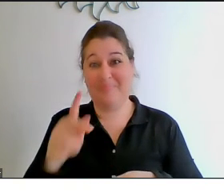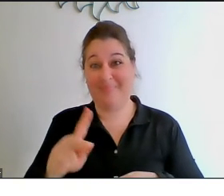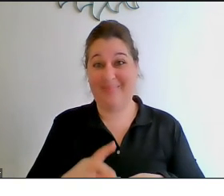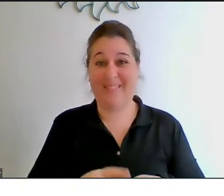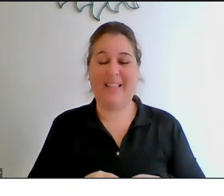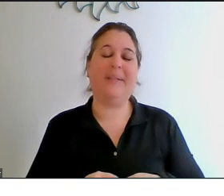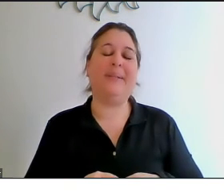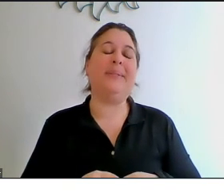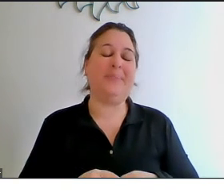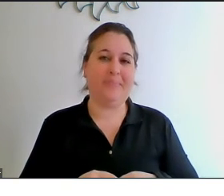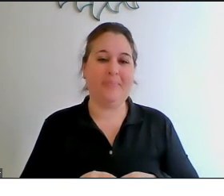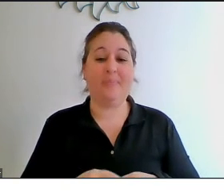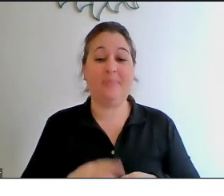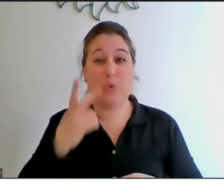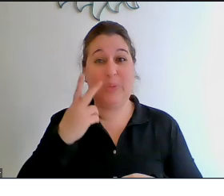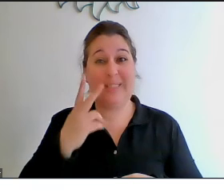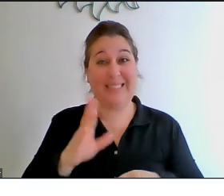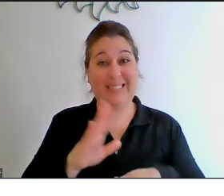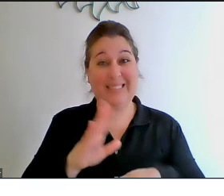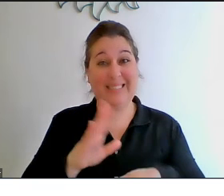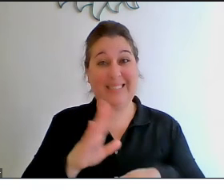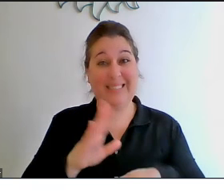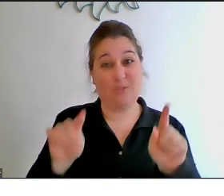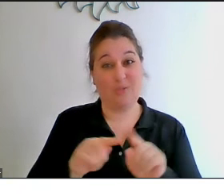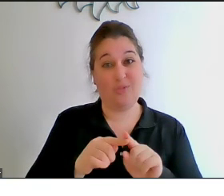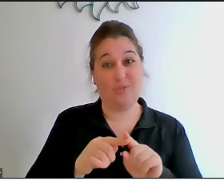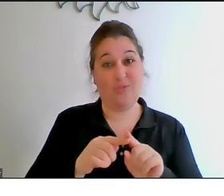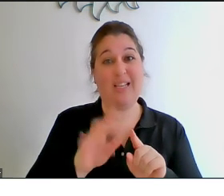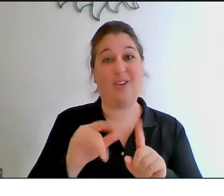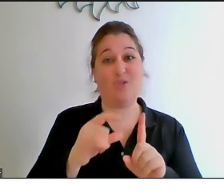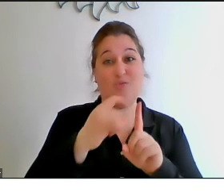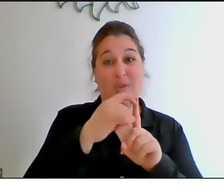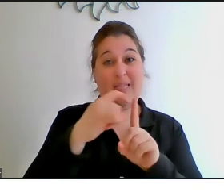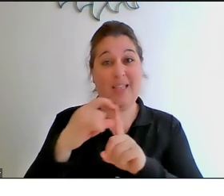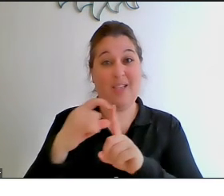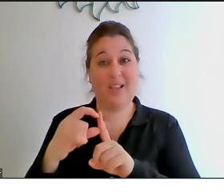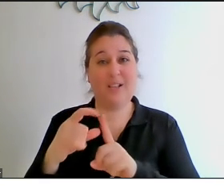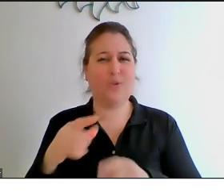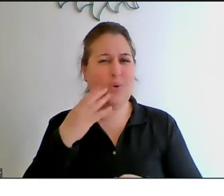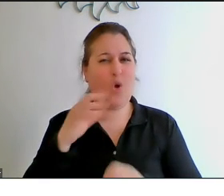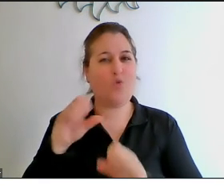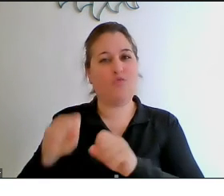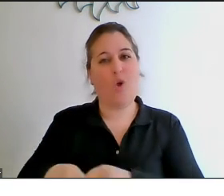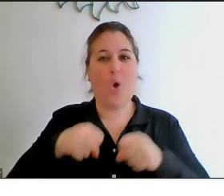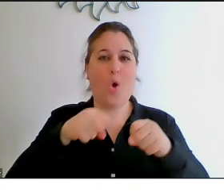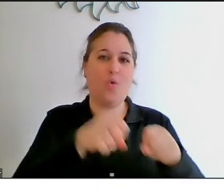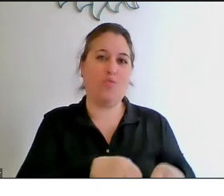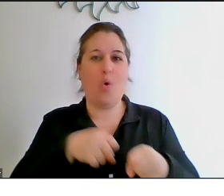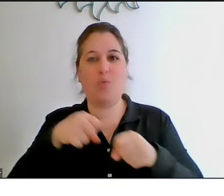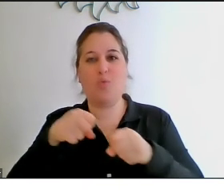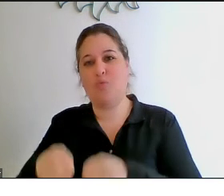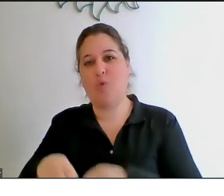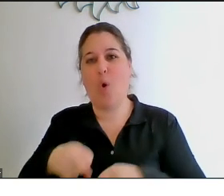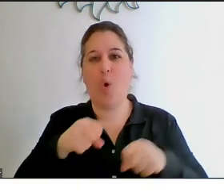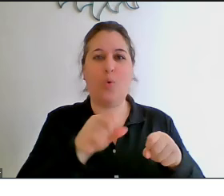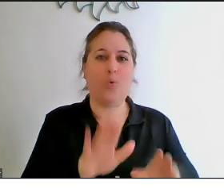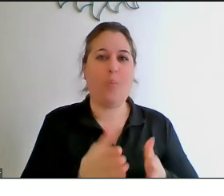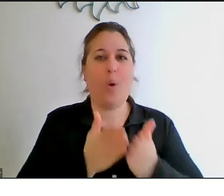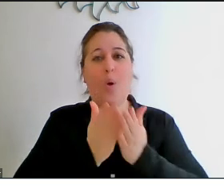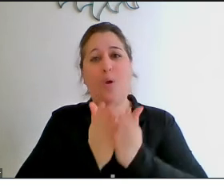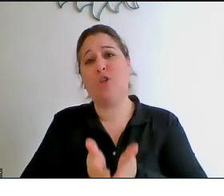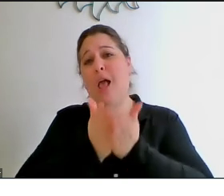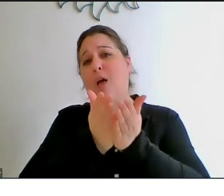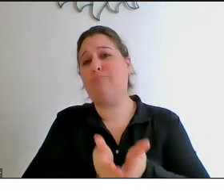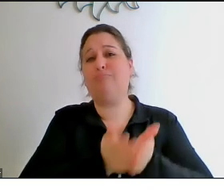lyrics to the part we're going to use for the song. So in case you haven't heard it, it goes, row, row, row your